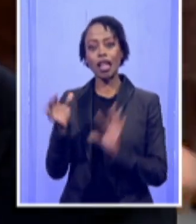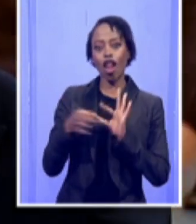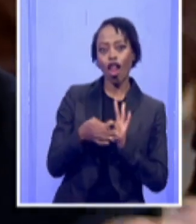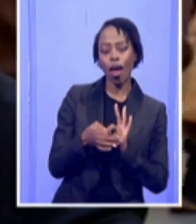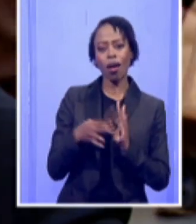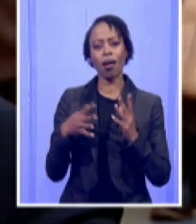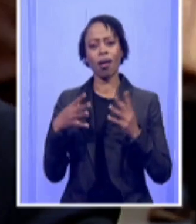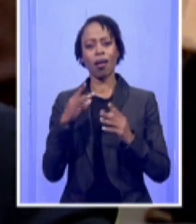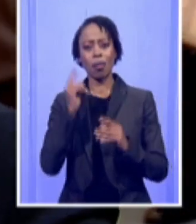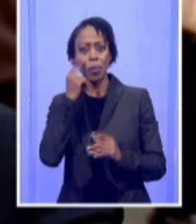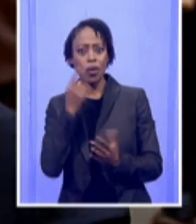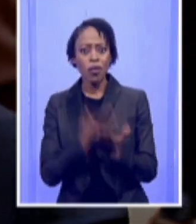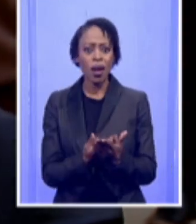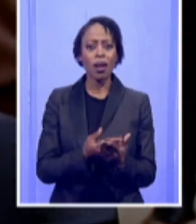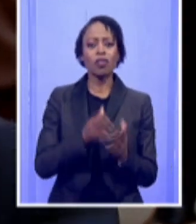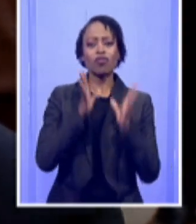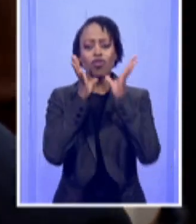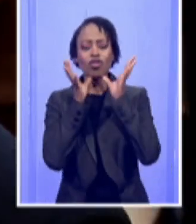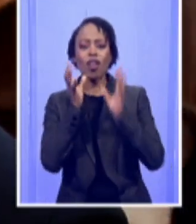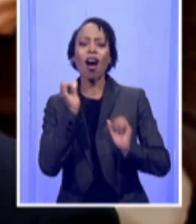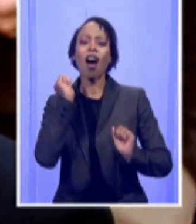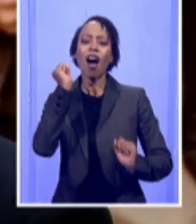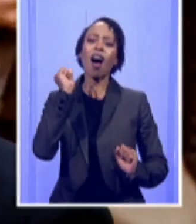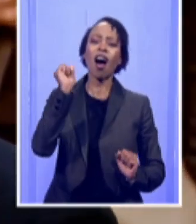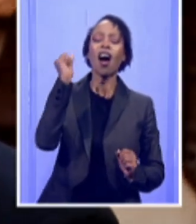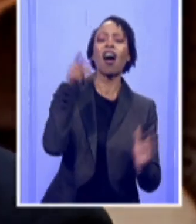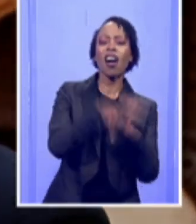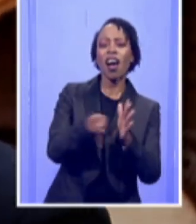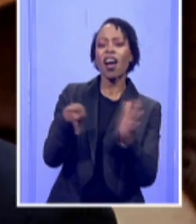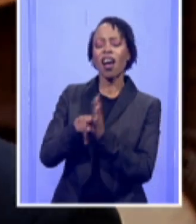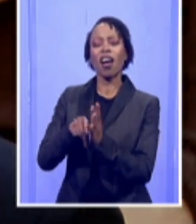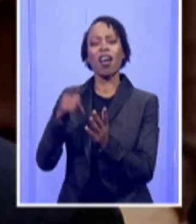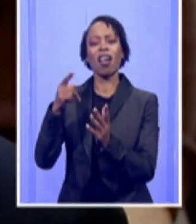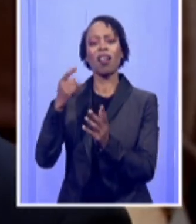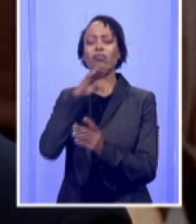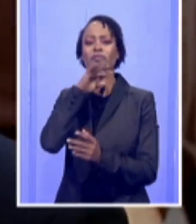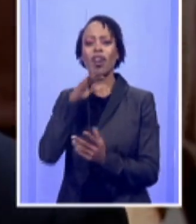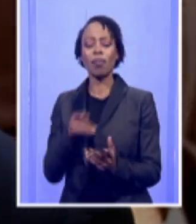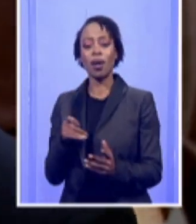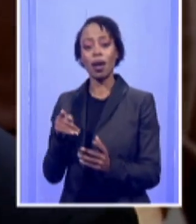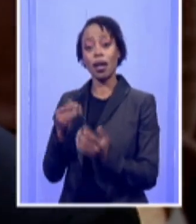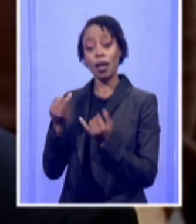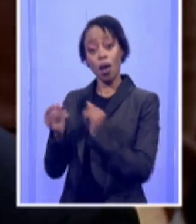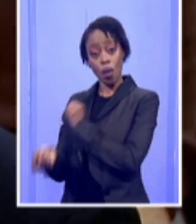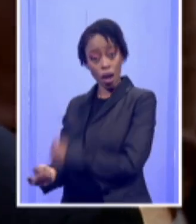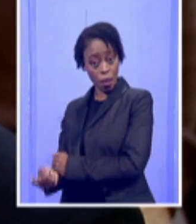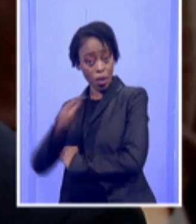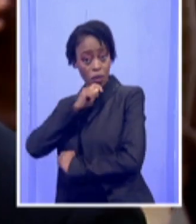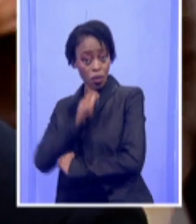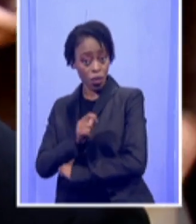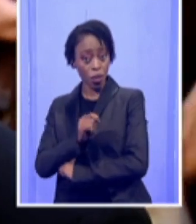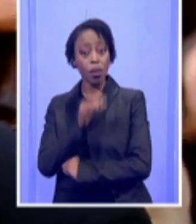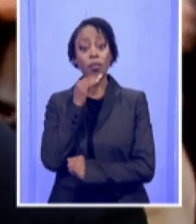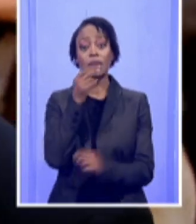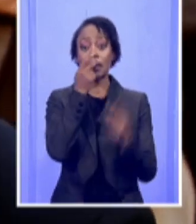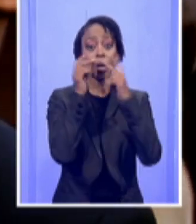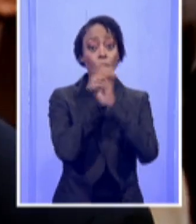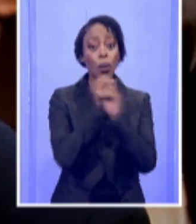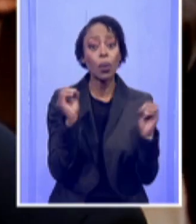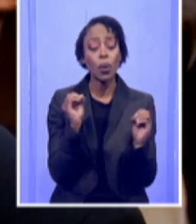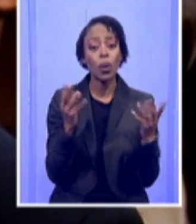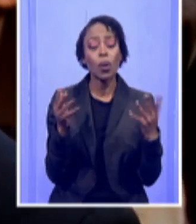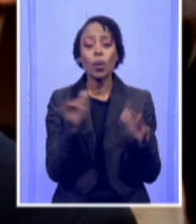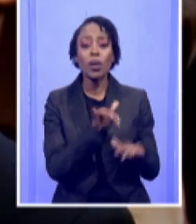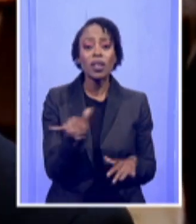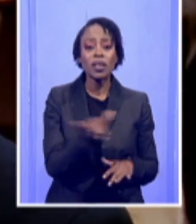proven between Julius Malema chanting kill the boer and farmers being murdered. And that's not the test for hate speech. The test for hate speech is